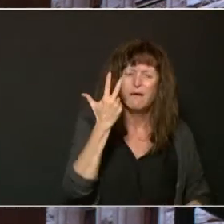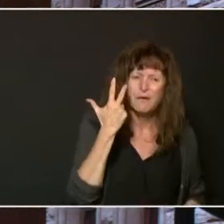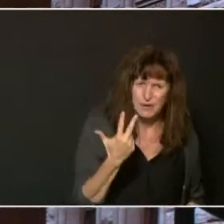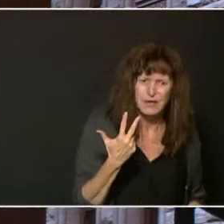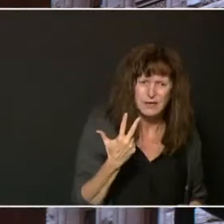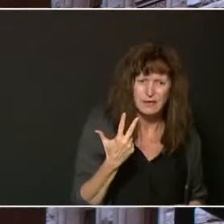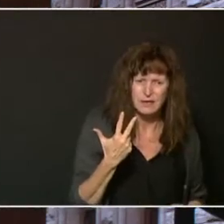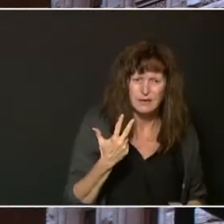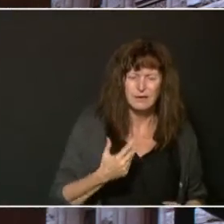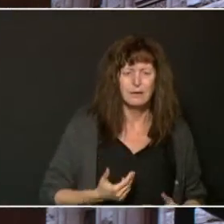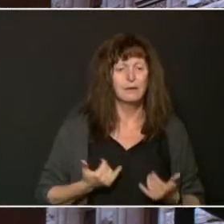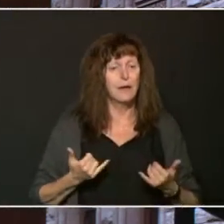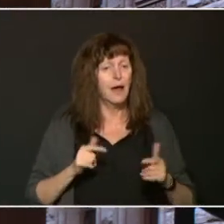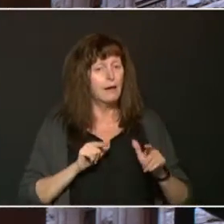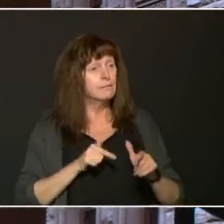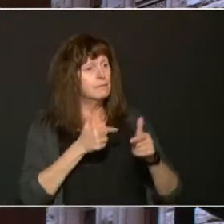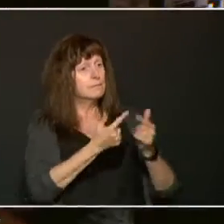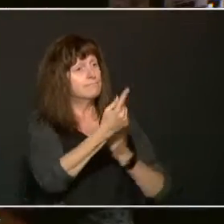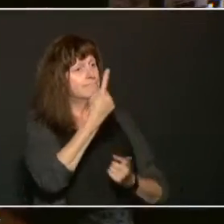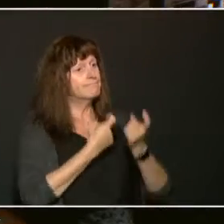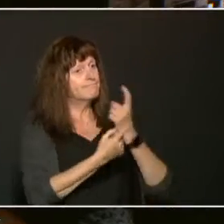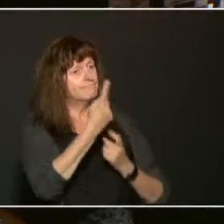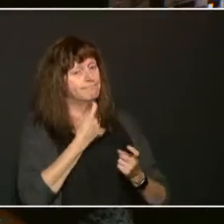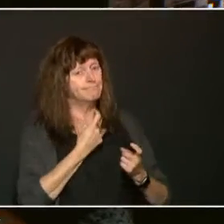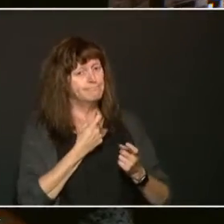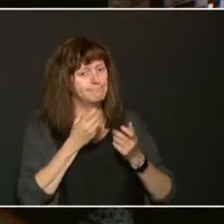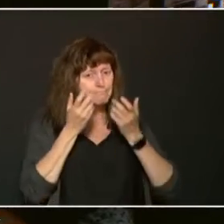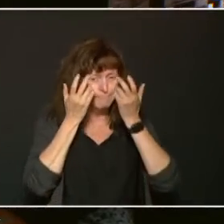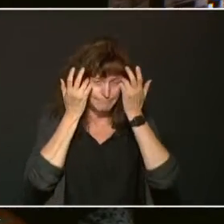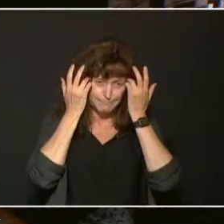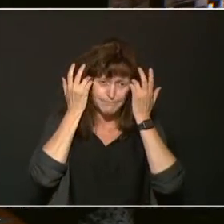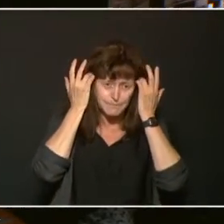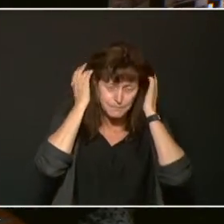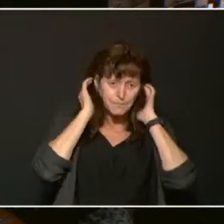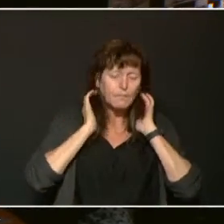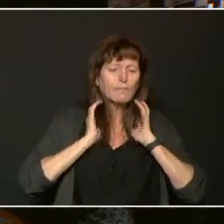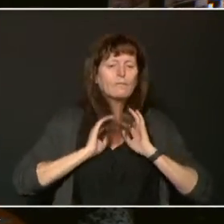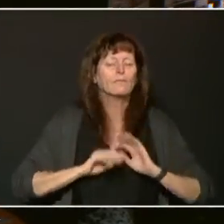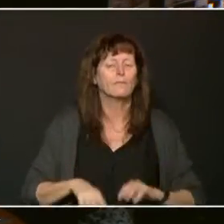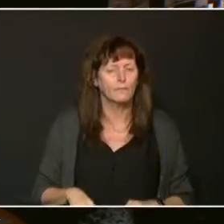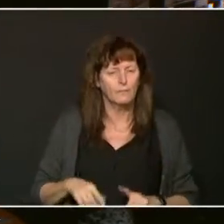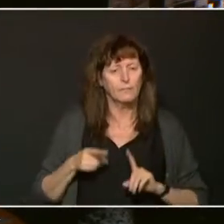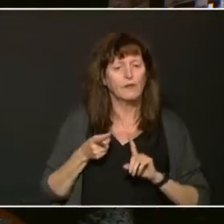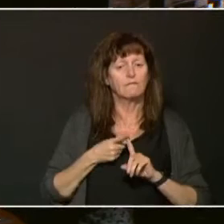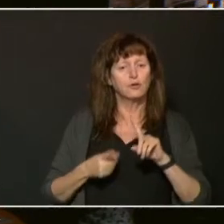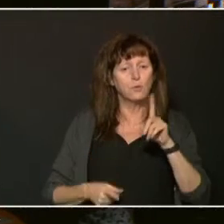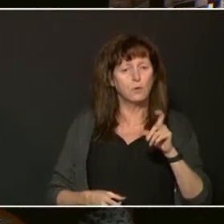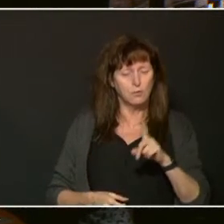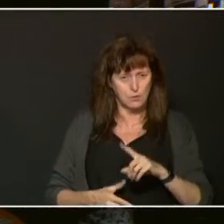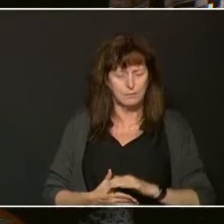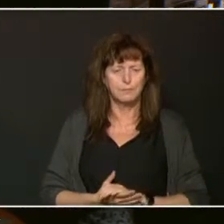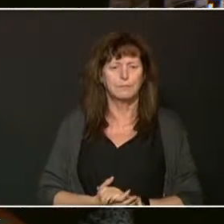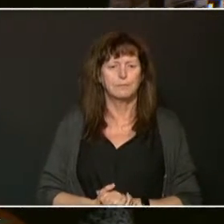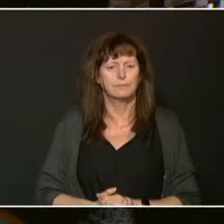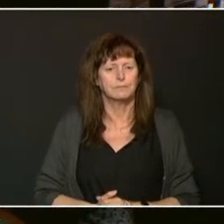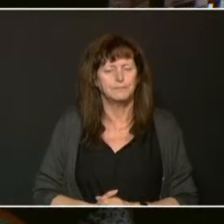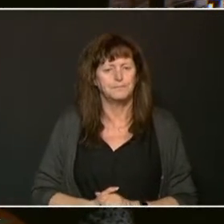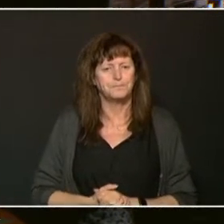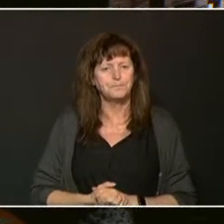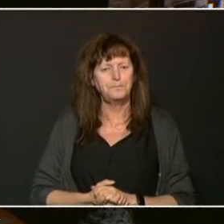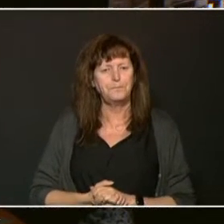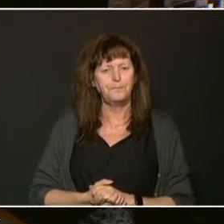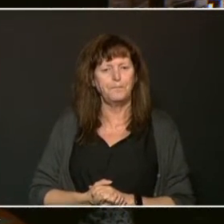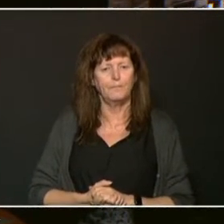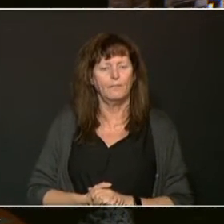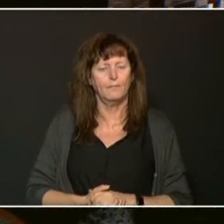questions. We'll go to the phone line for questions. First question, please. Your first question comes from Randy Rath